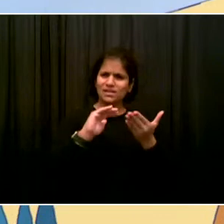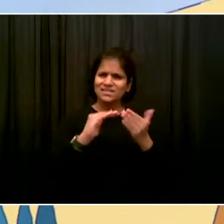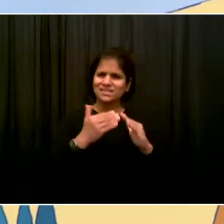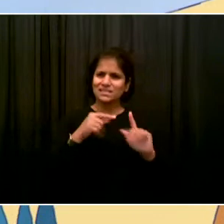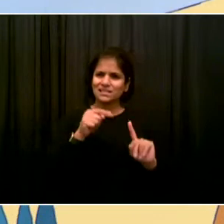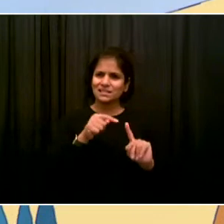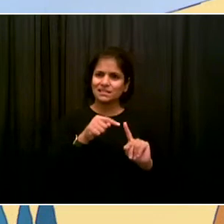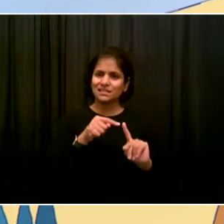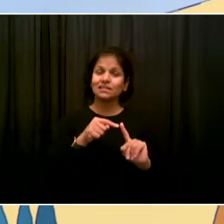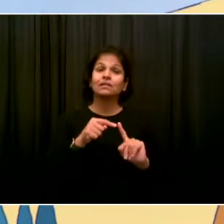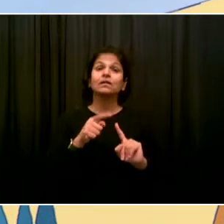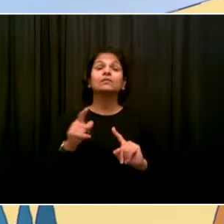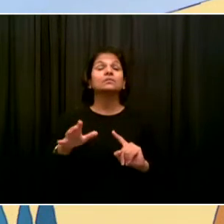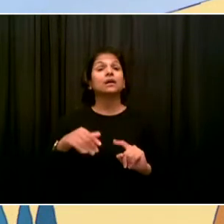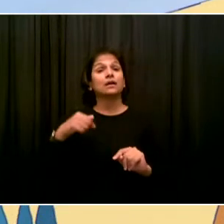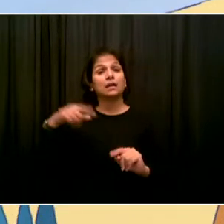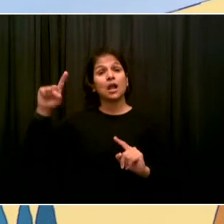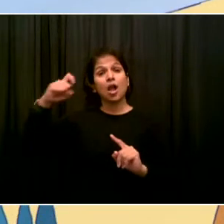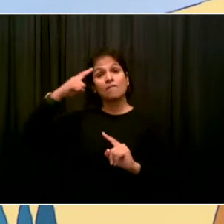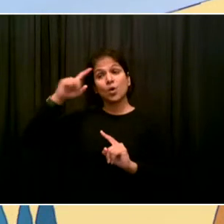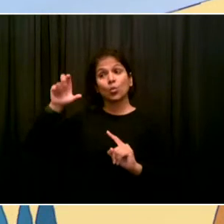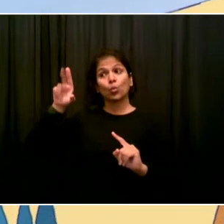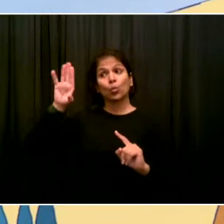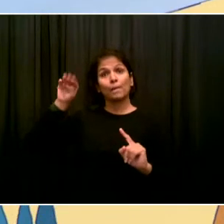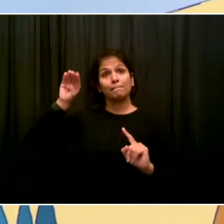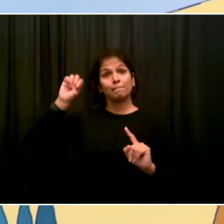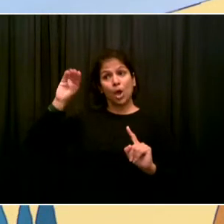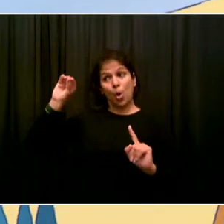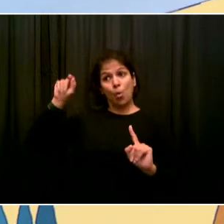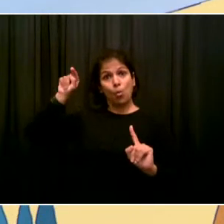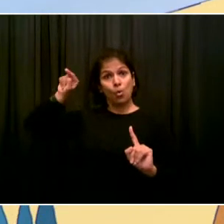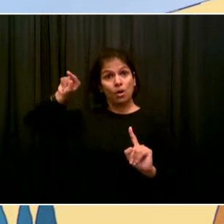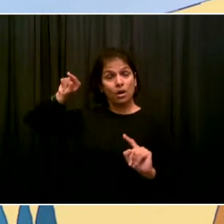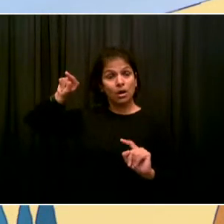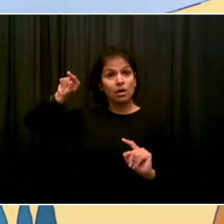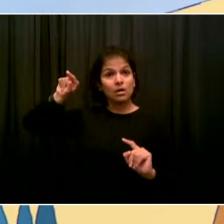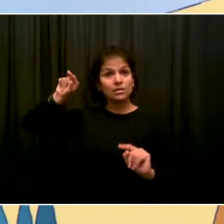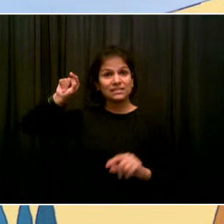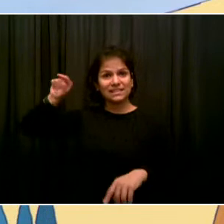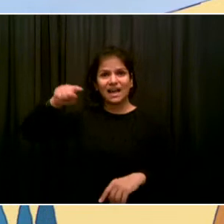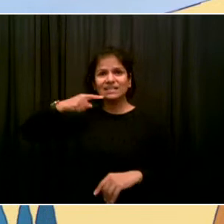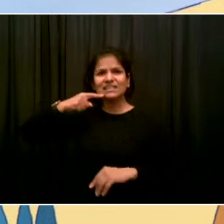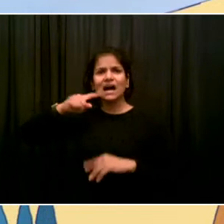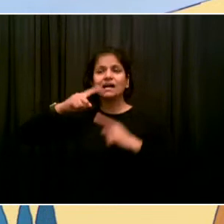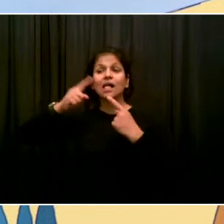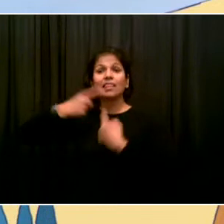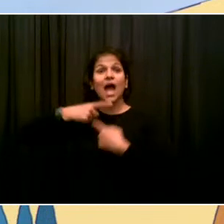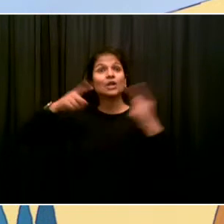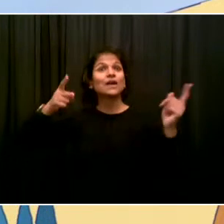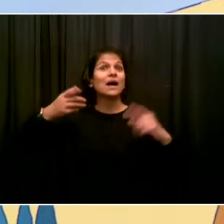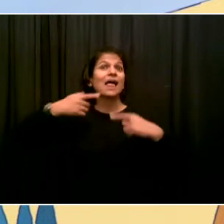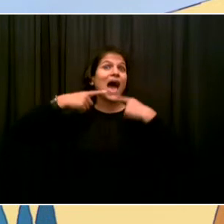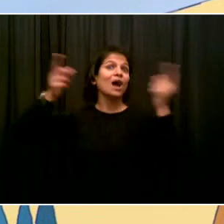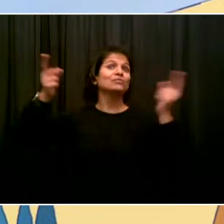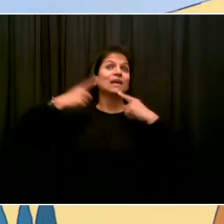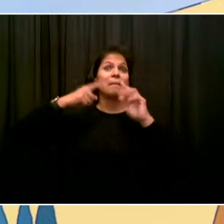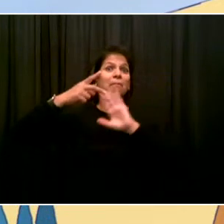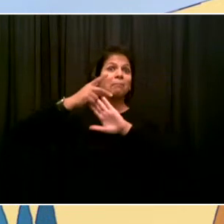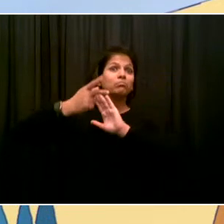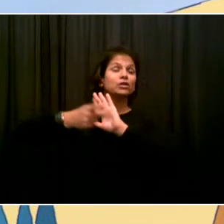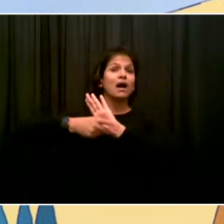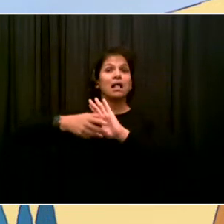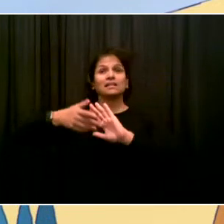some elected officials in red zones were calling on the city to once again release the 7-day COVID infection rates by zip code. They said that the numbers would show that the rates in